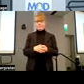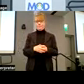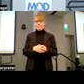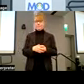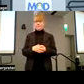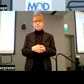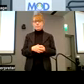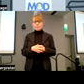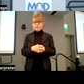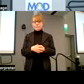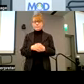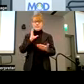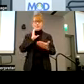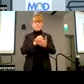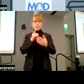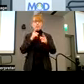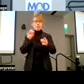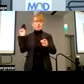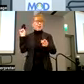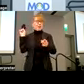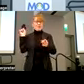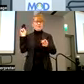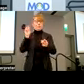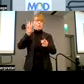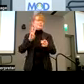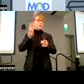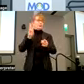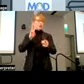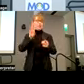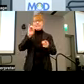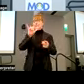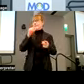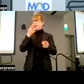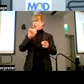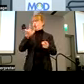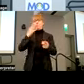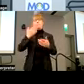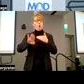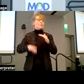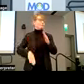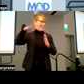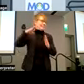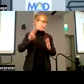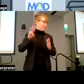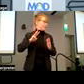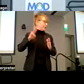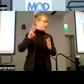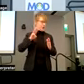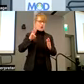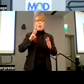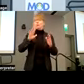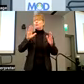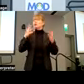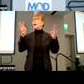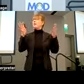Yes, okay, this is a picture of Massachusetts, of Worcester City Hall, because I was born and raised in Worcester. And I want to give a shout out,